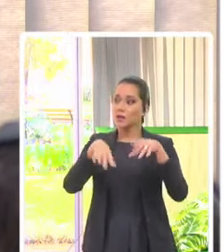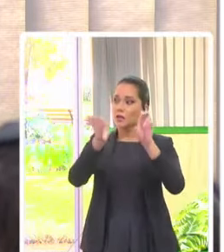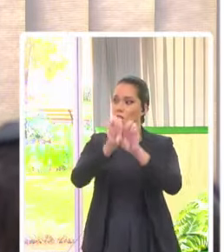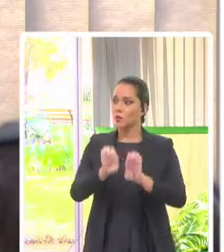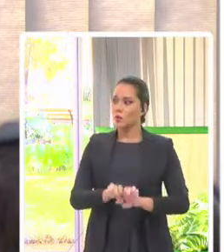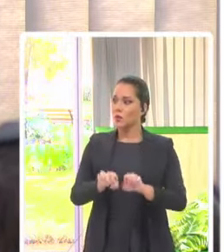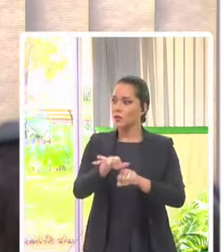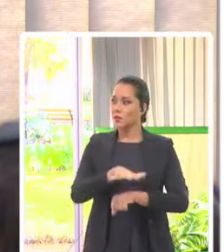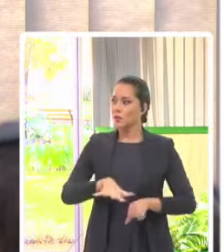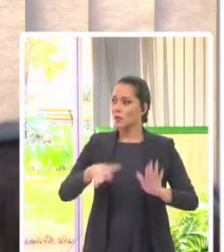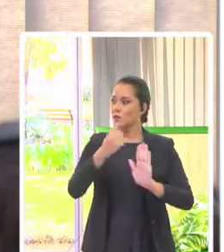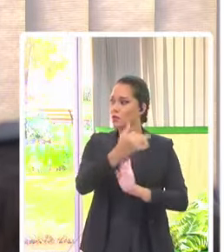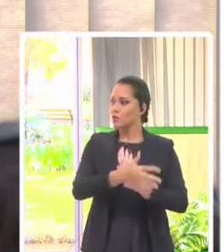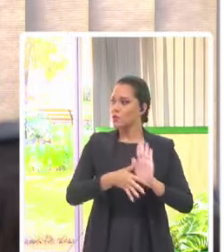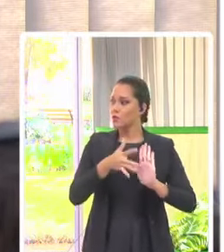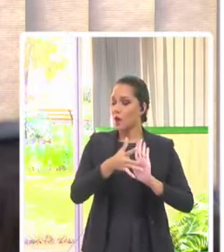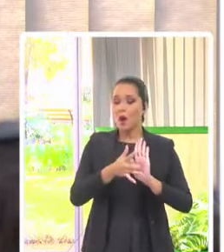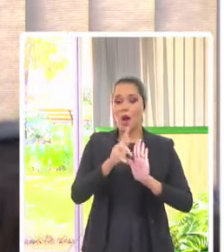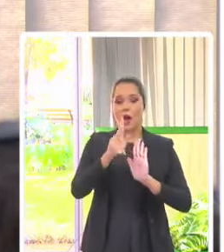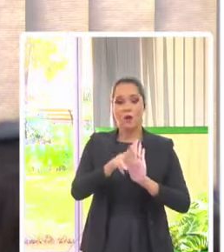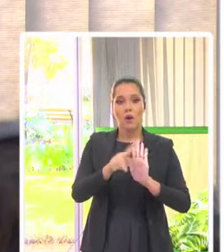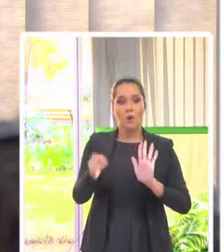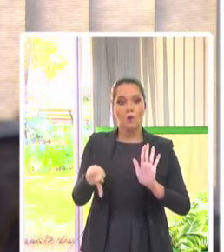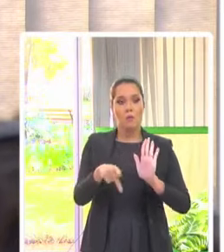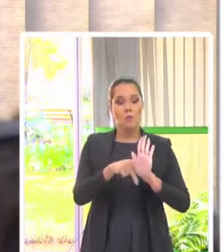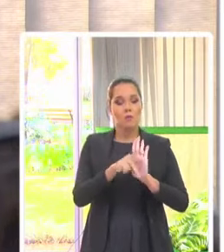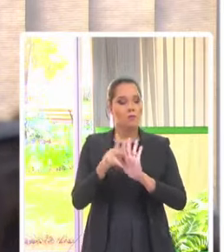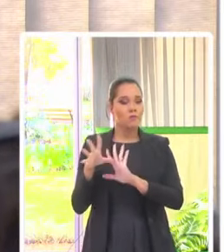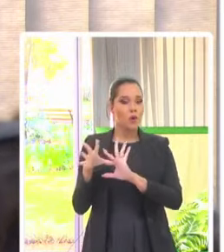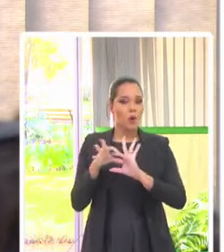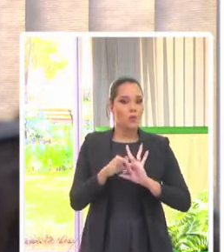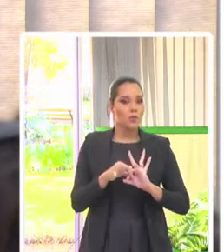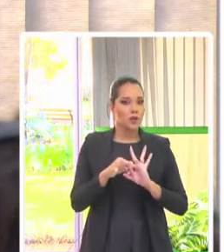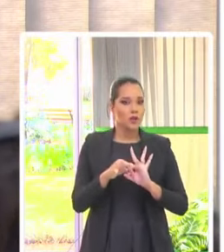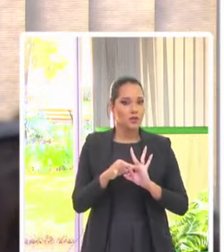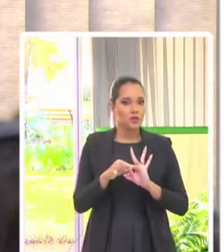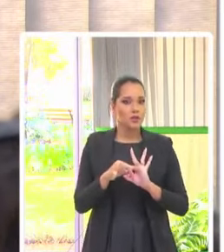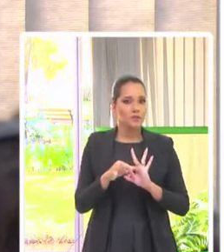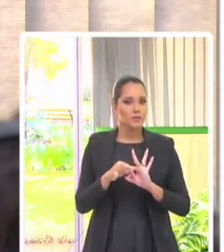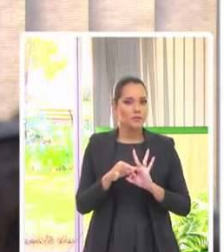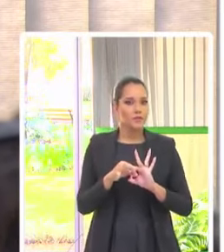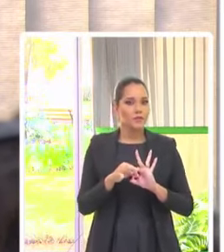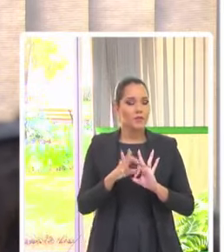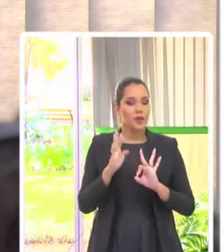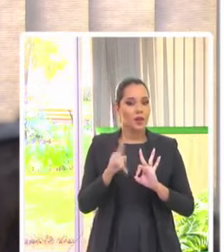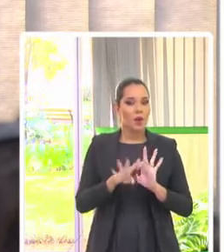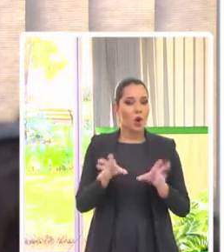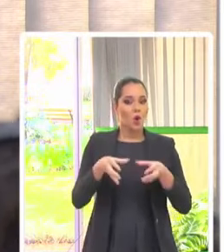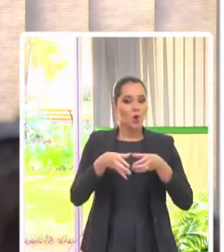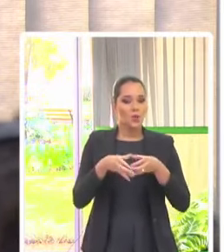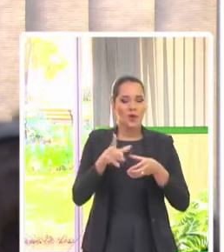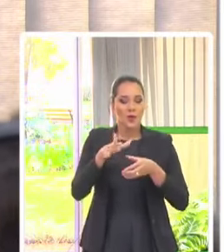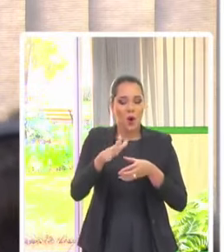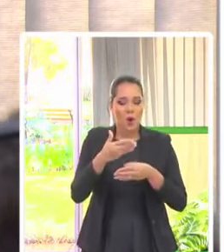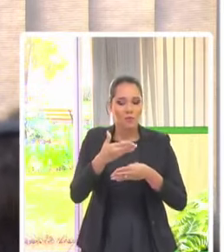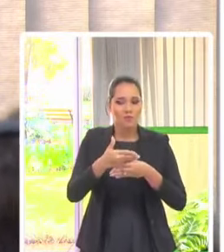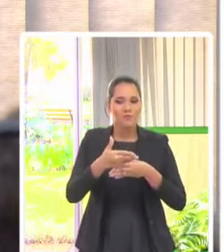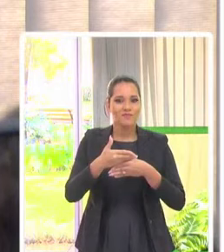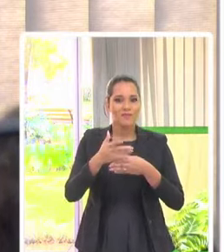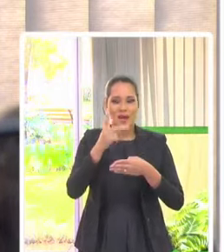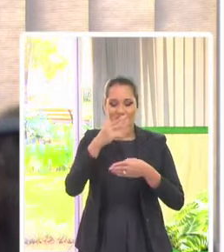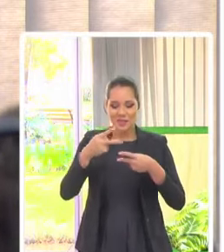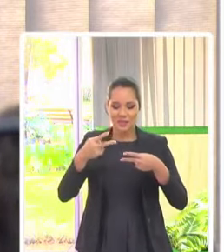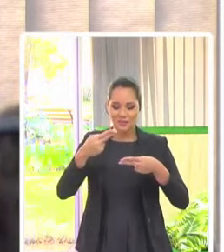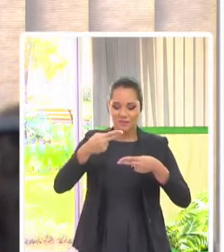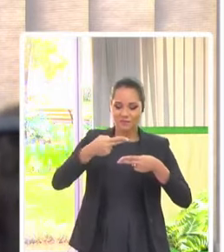components, as building blocks, which perform microservices, minimal tasks, and then they make